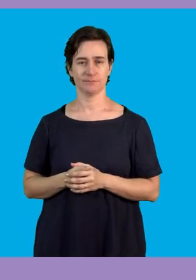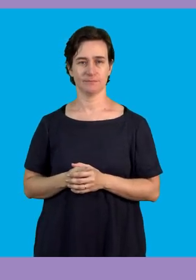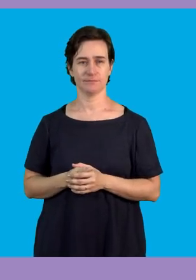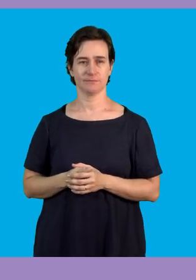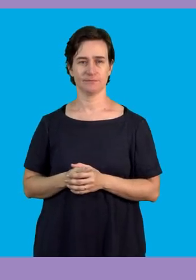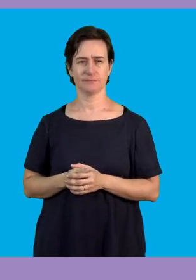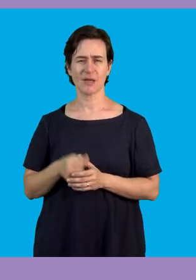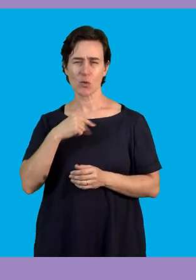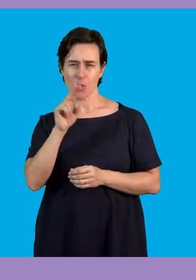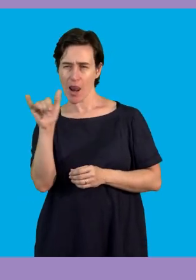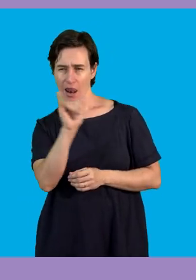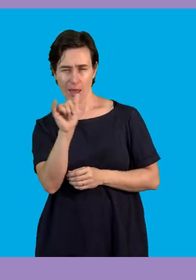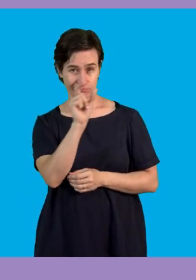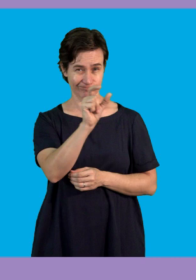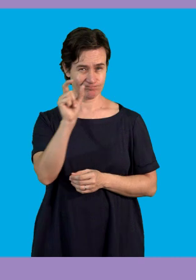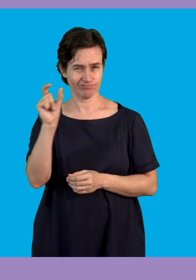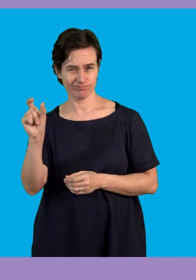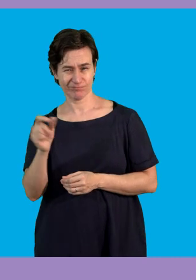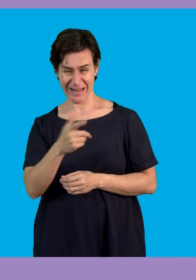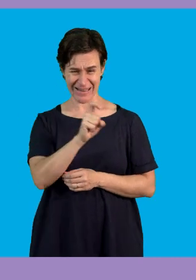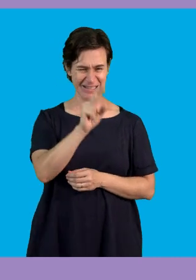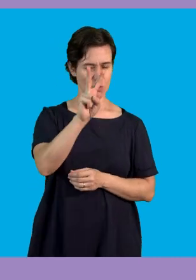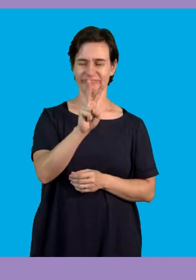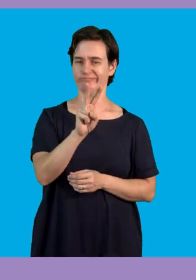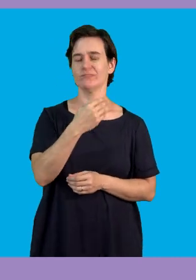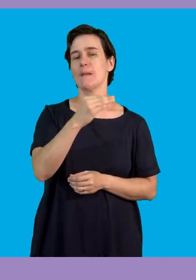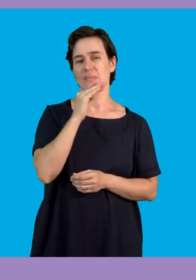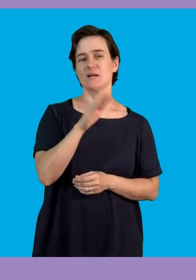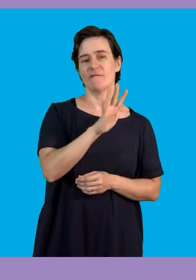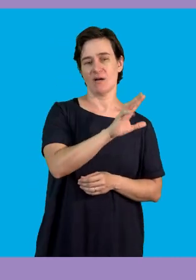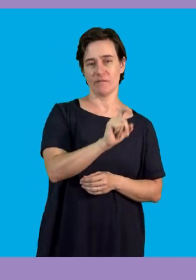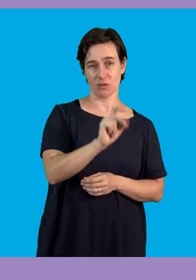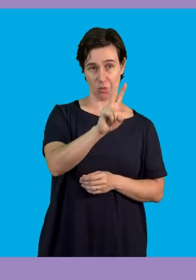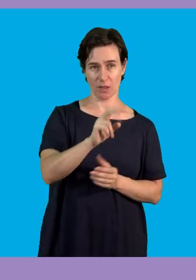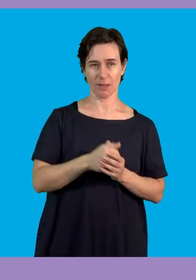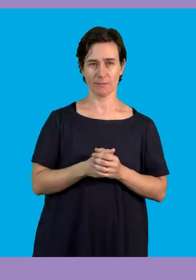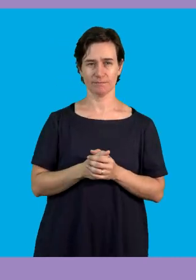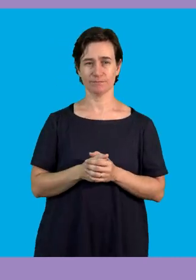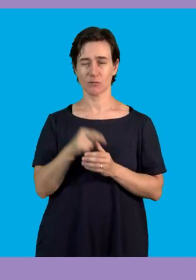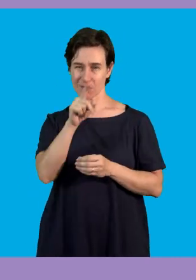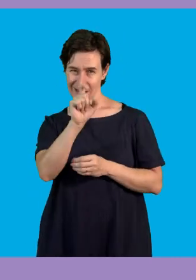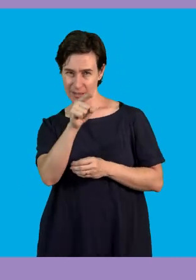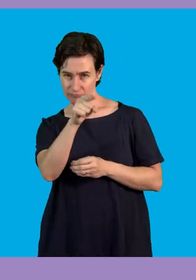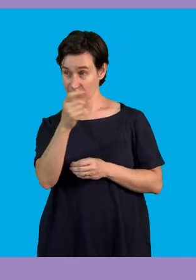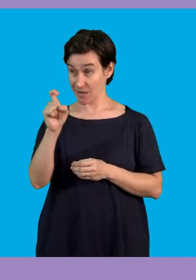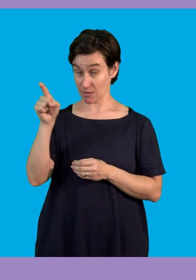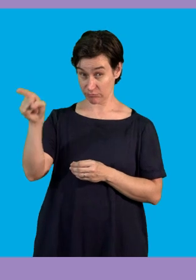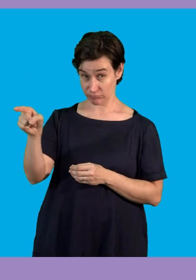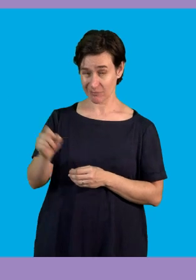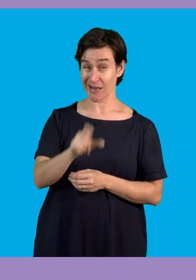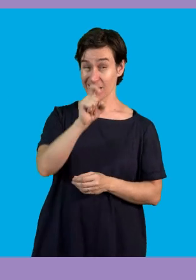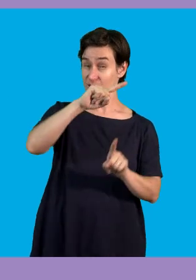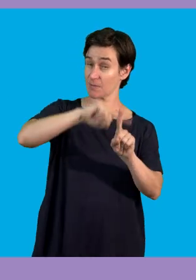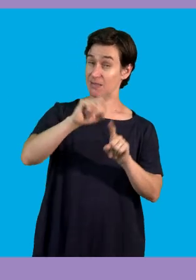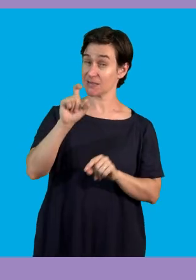Which then we look for like terms. There is no square, so it would be 5x squared. And then there is x and there is x.